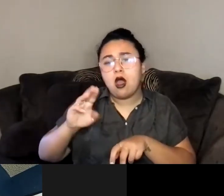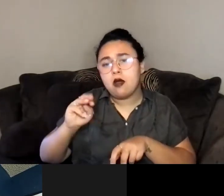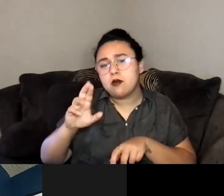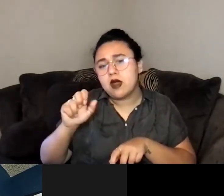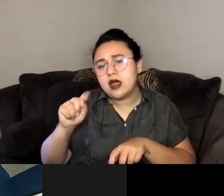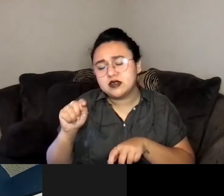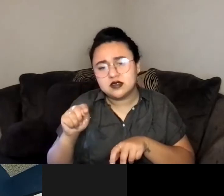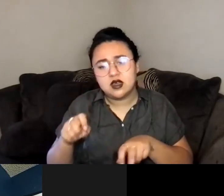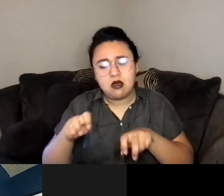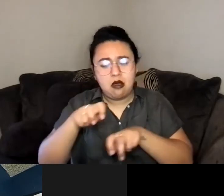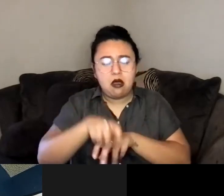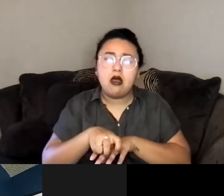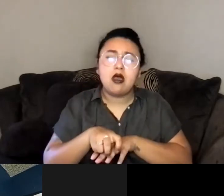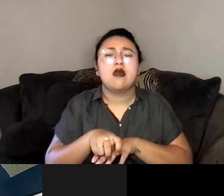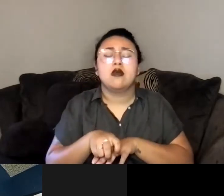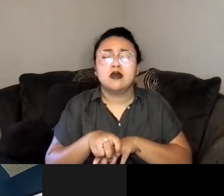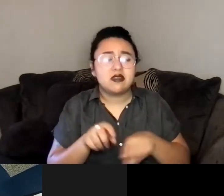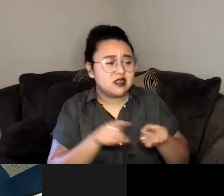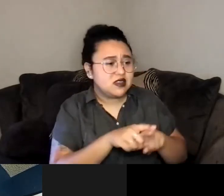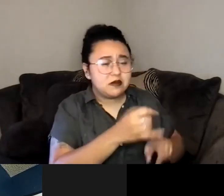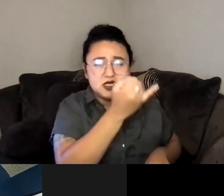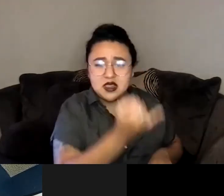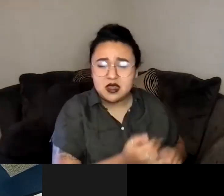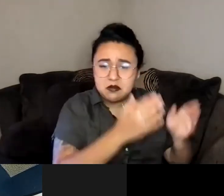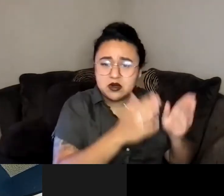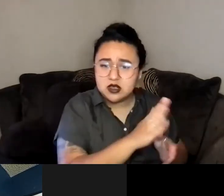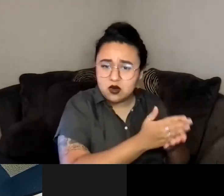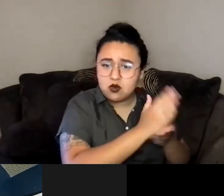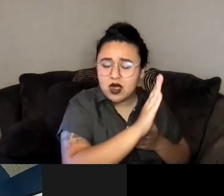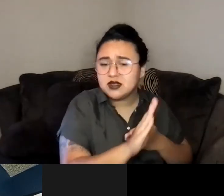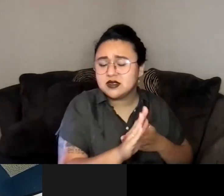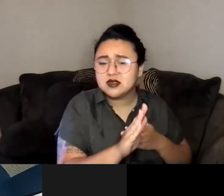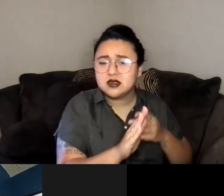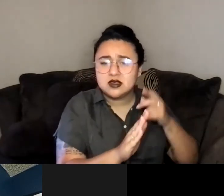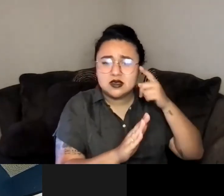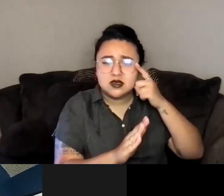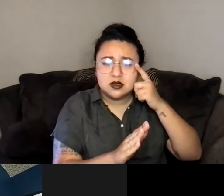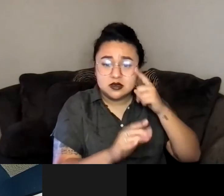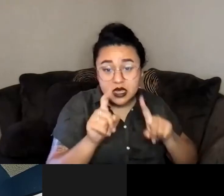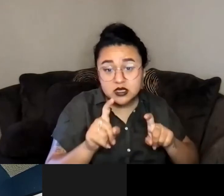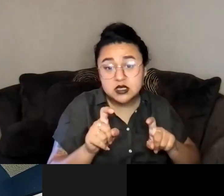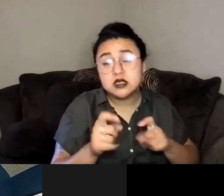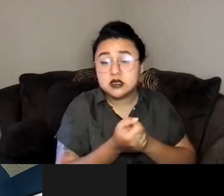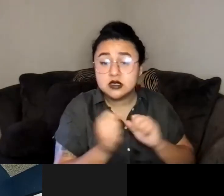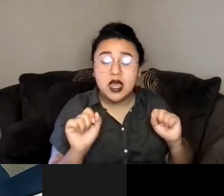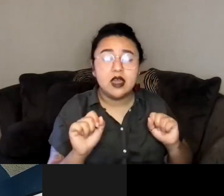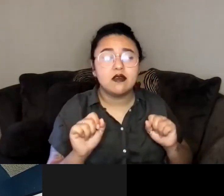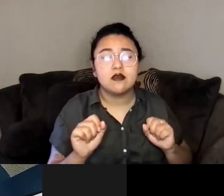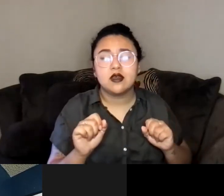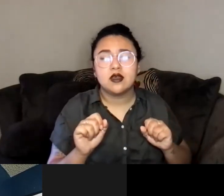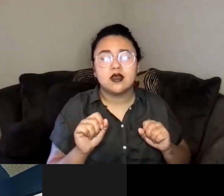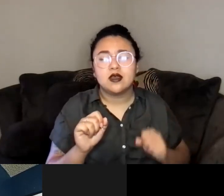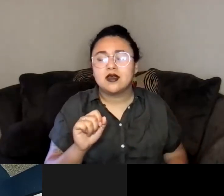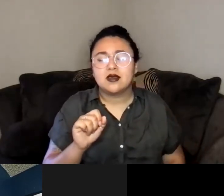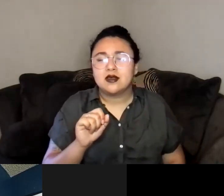tested? Because if not, good, give the fat person one seat that fits. Yeah. Don't put a fat person like straddling an armrest that's uncomfortable